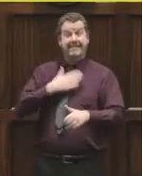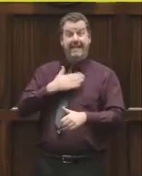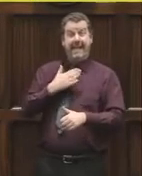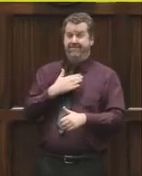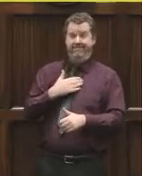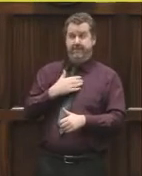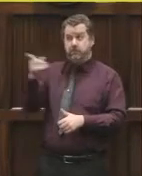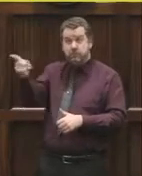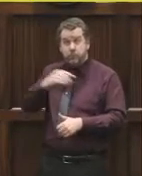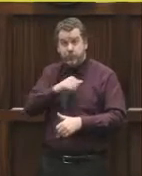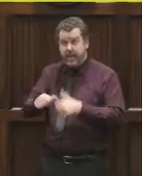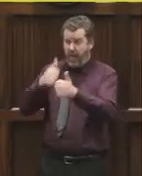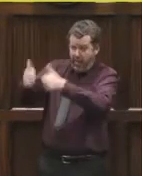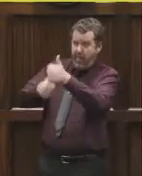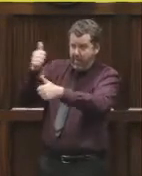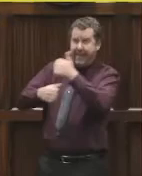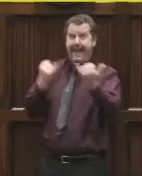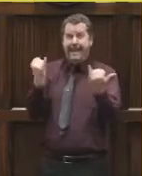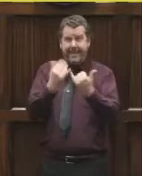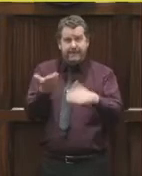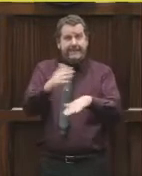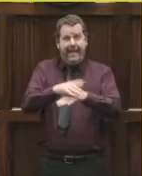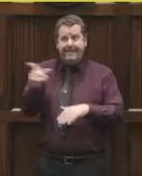somebody recognised during his own lifetime.